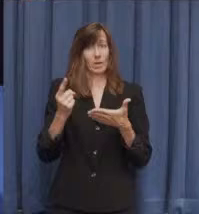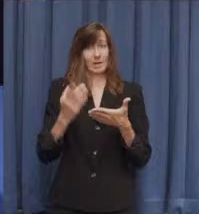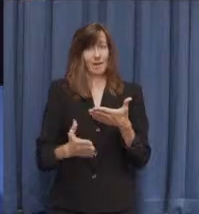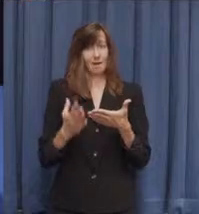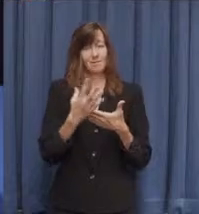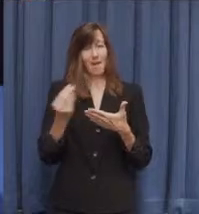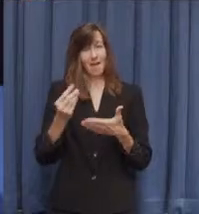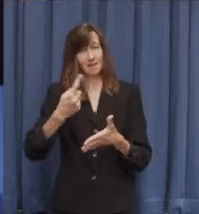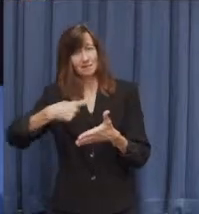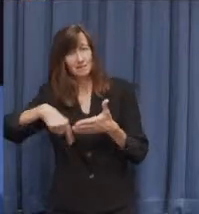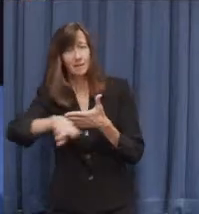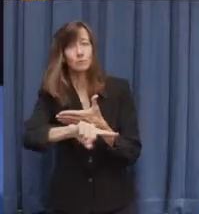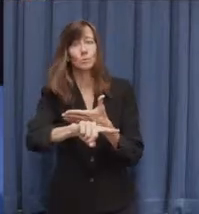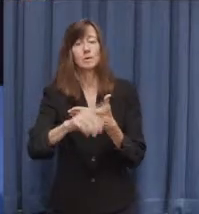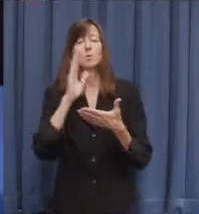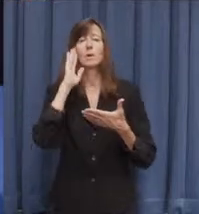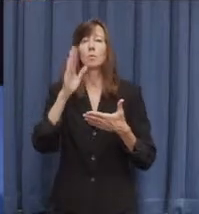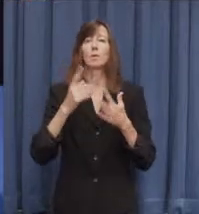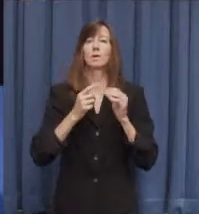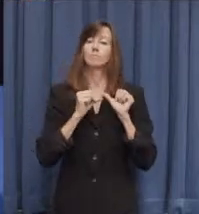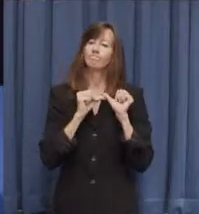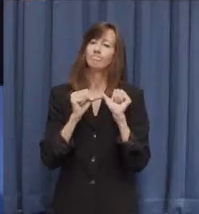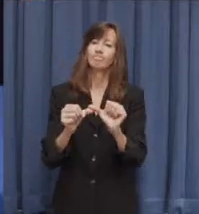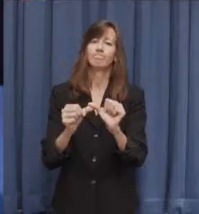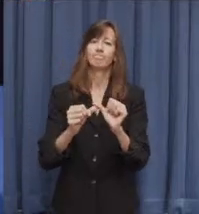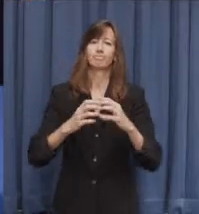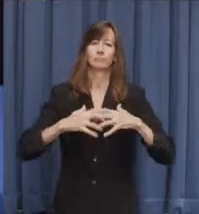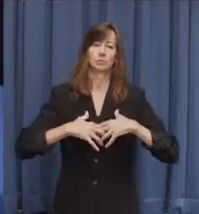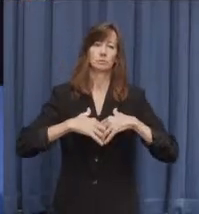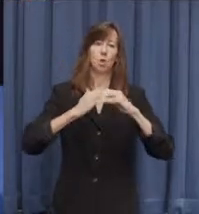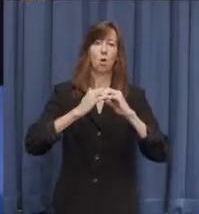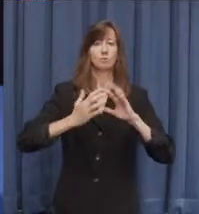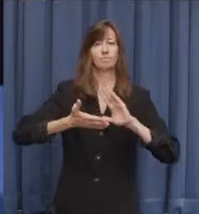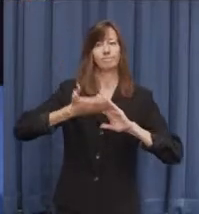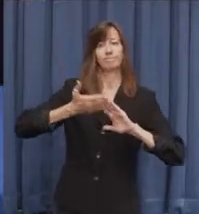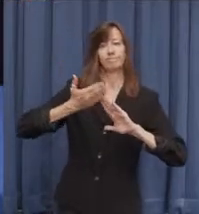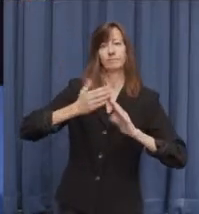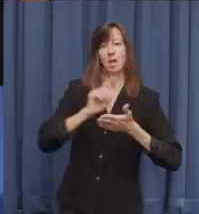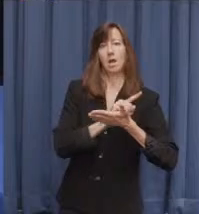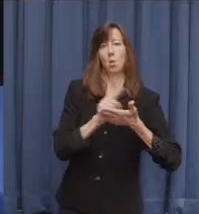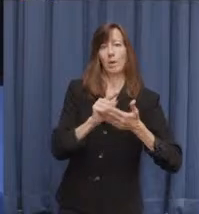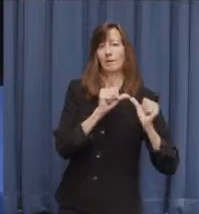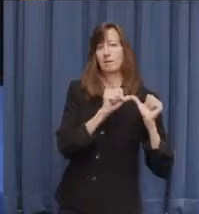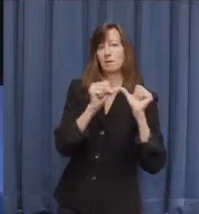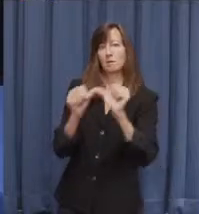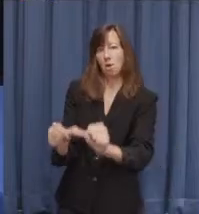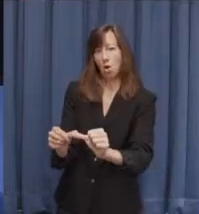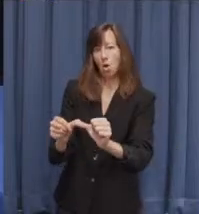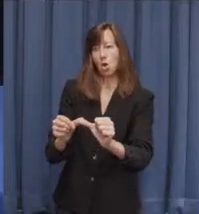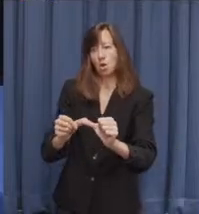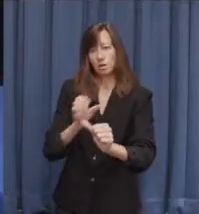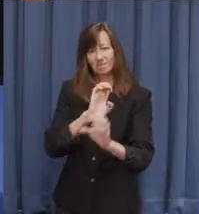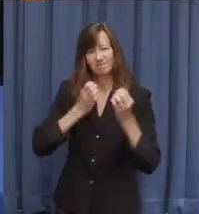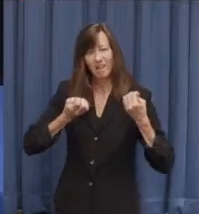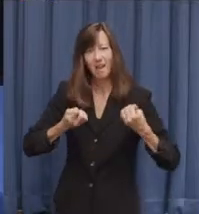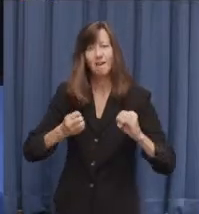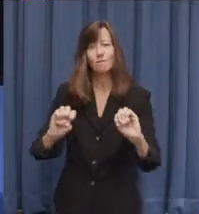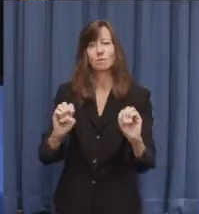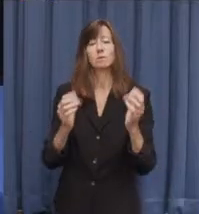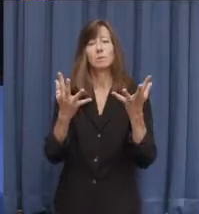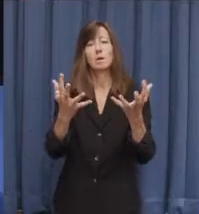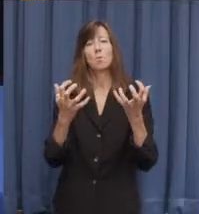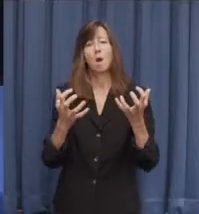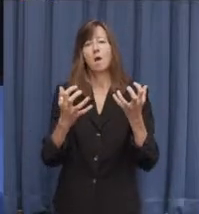launch a week-long effort. And I'd ask your all's help, not just to do it yourself, but to spread the word for